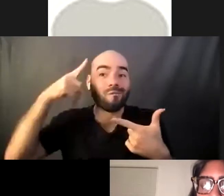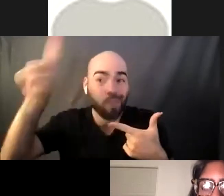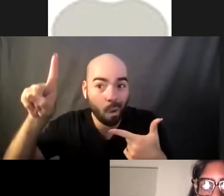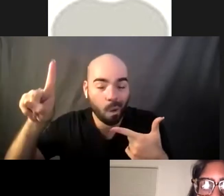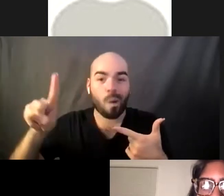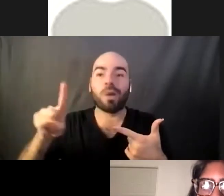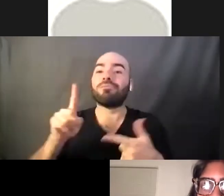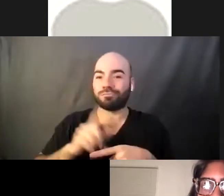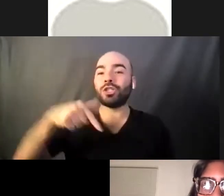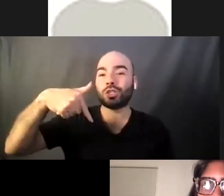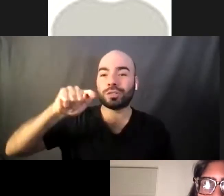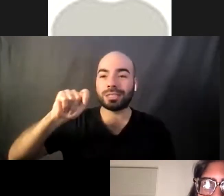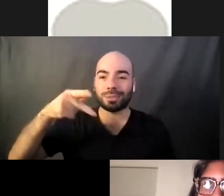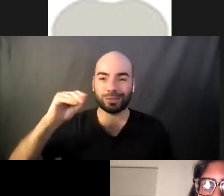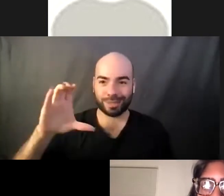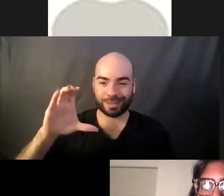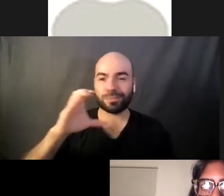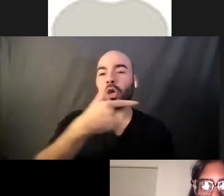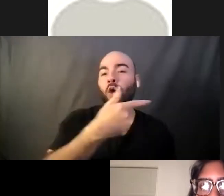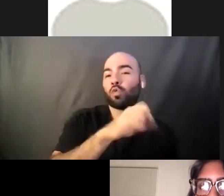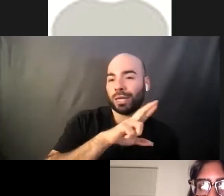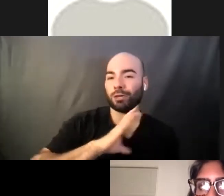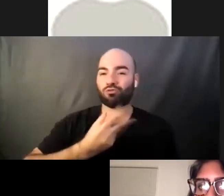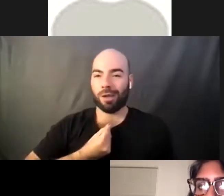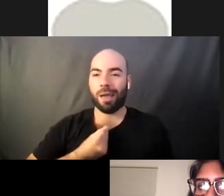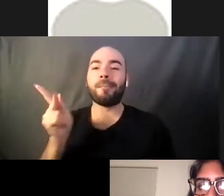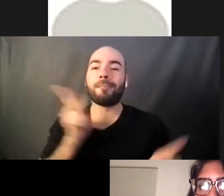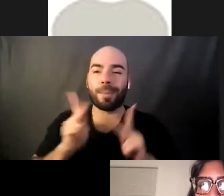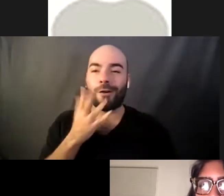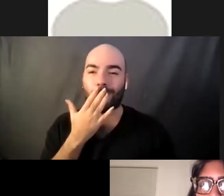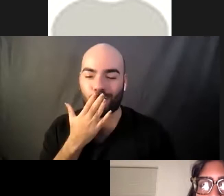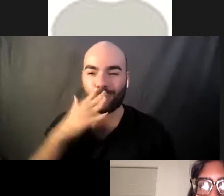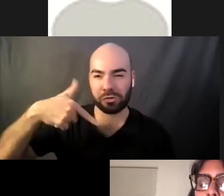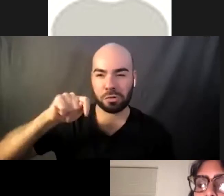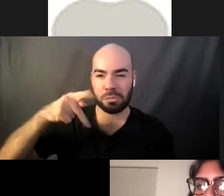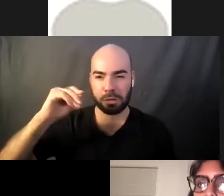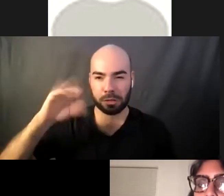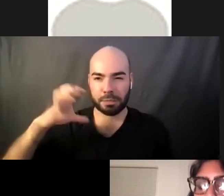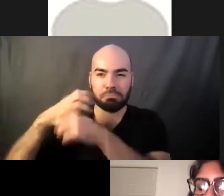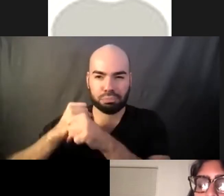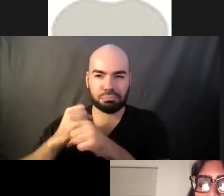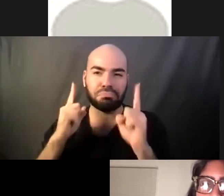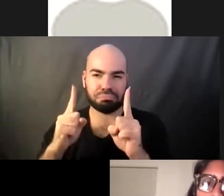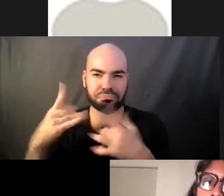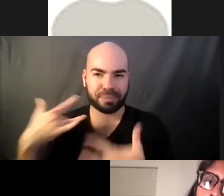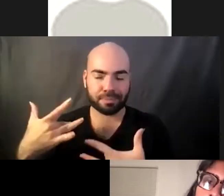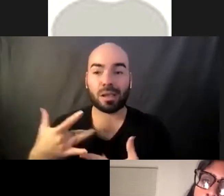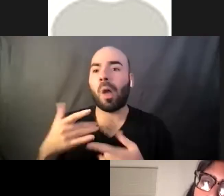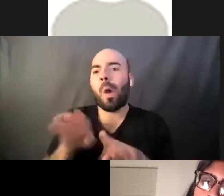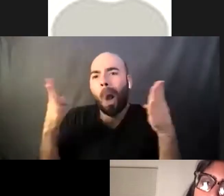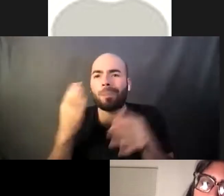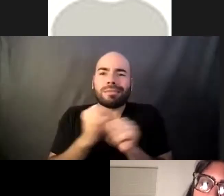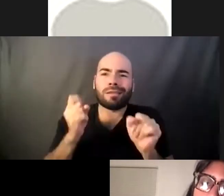or QTPOC. We strive to provide an open, safe space for the QTPOC community,